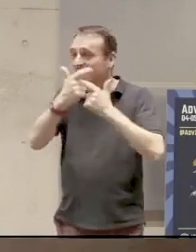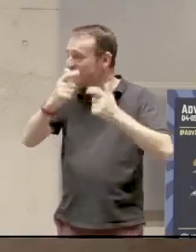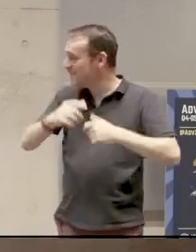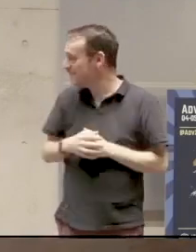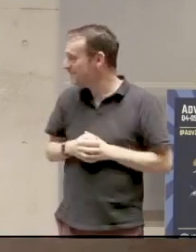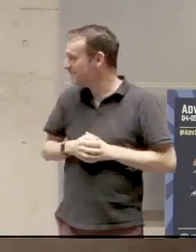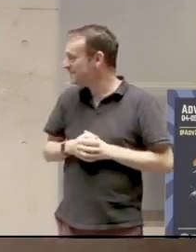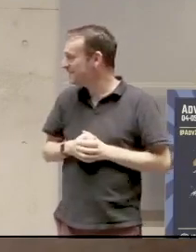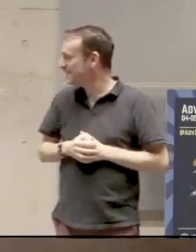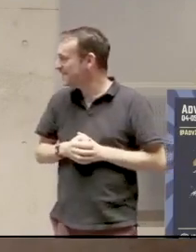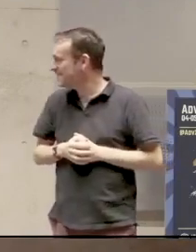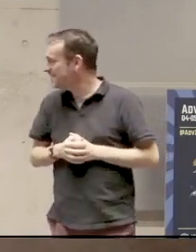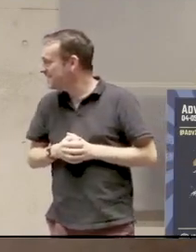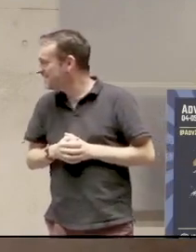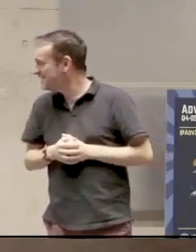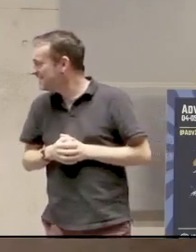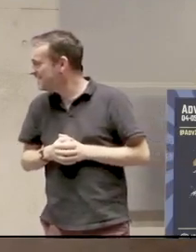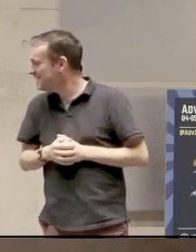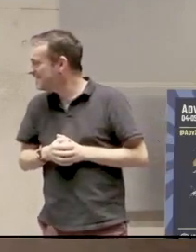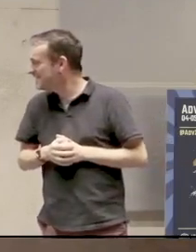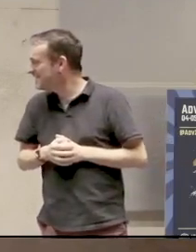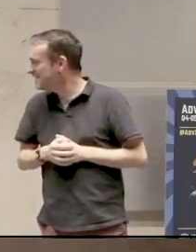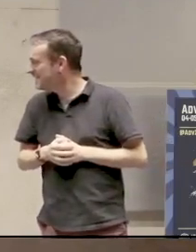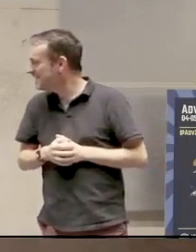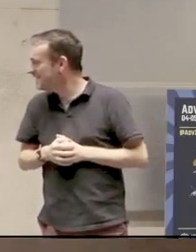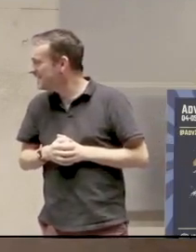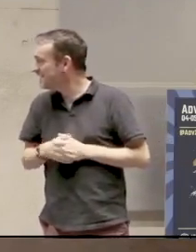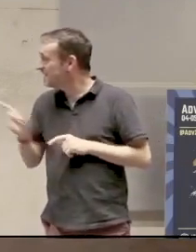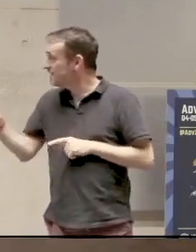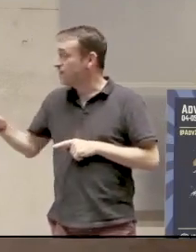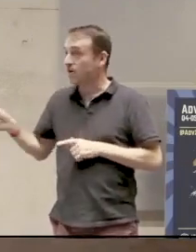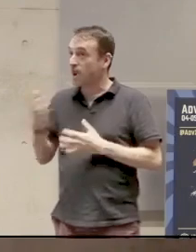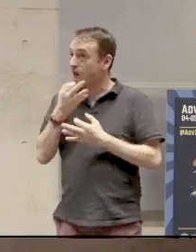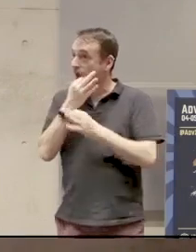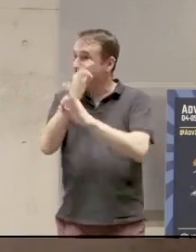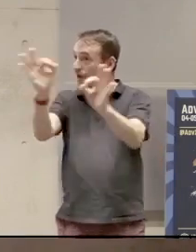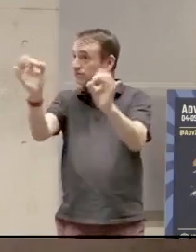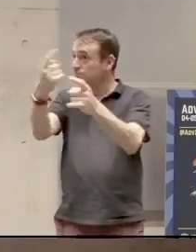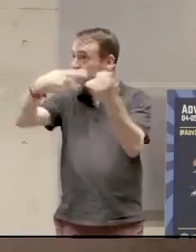Well, I'm going to put it to the public vote.